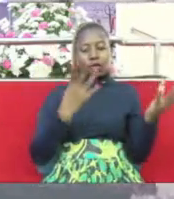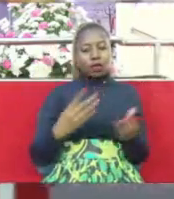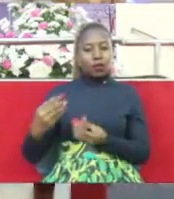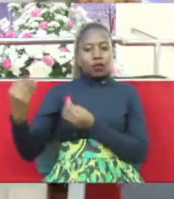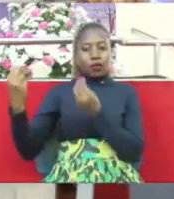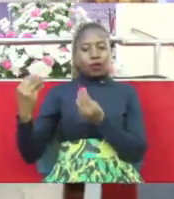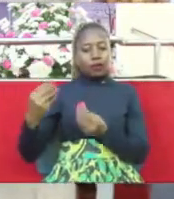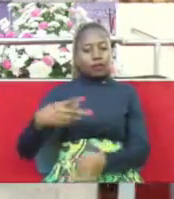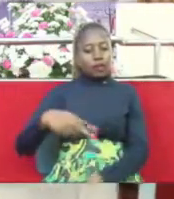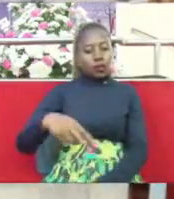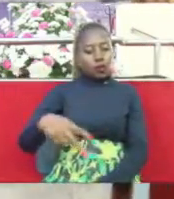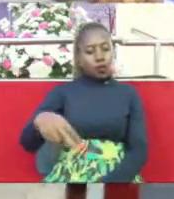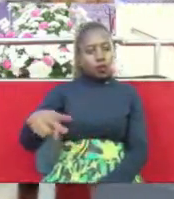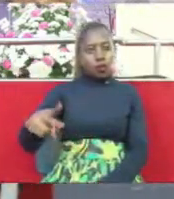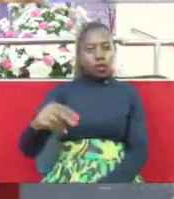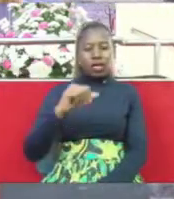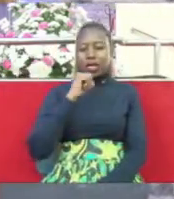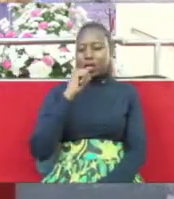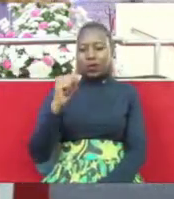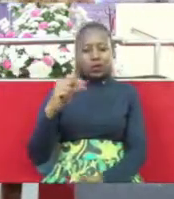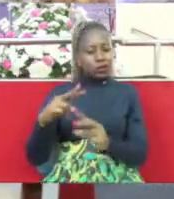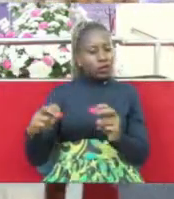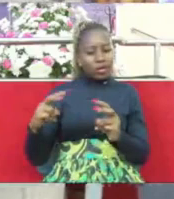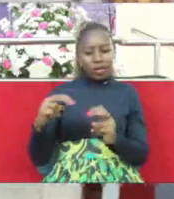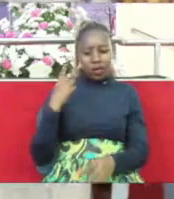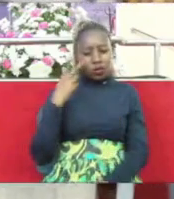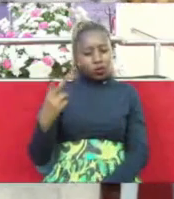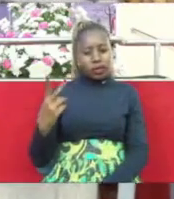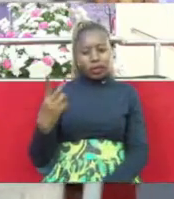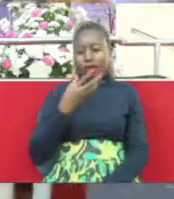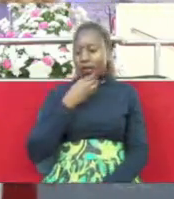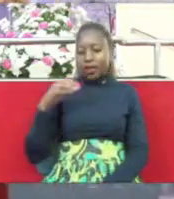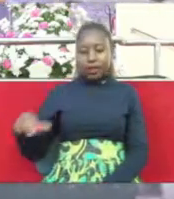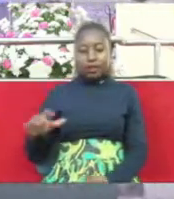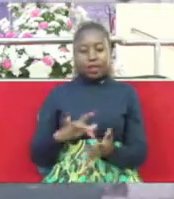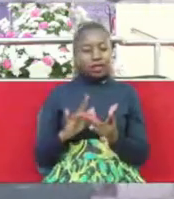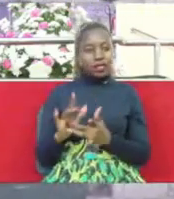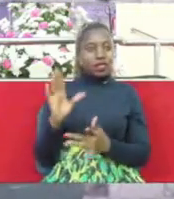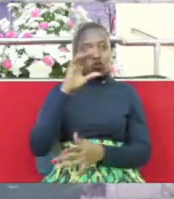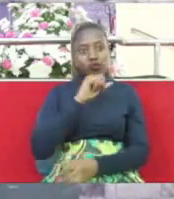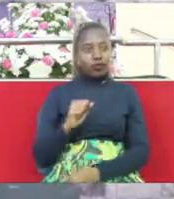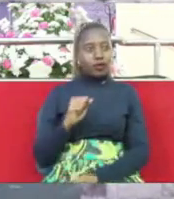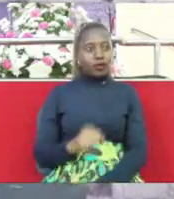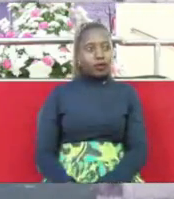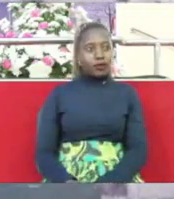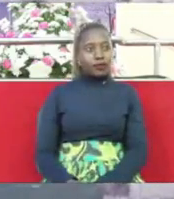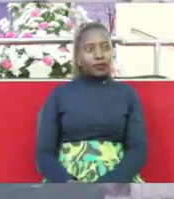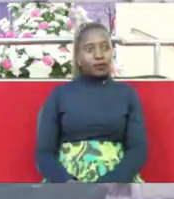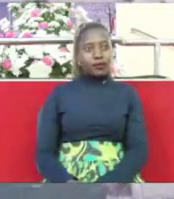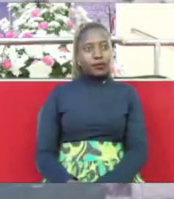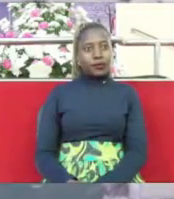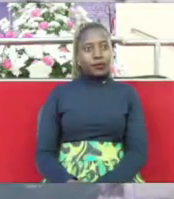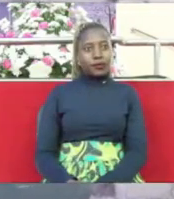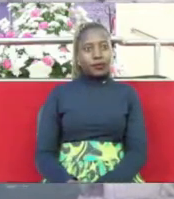started walking away not even checking to see that their son Jesus Christ was with them. Na baada ya sherehe zile Biblia inasema waliondoka